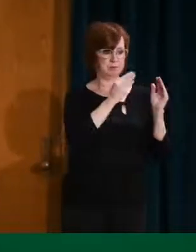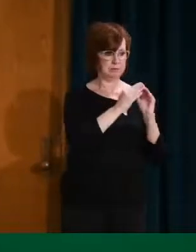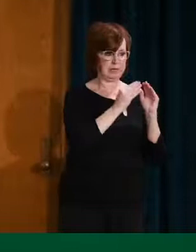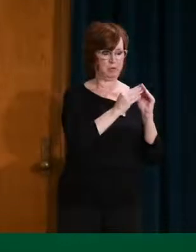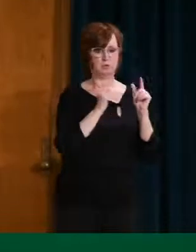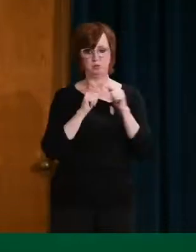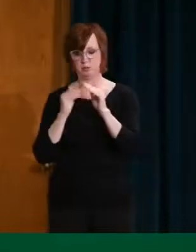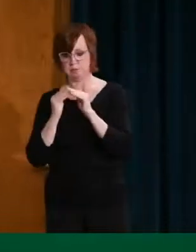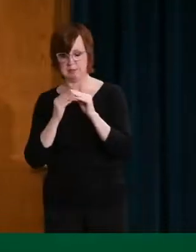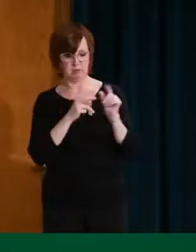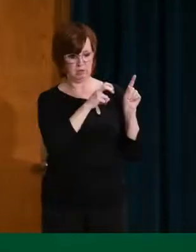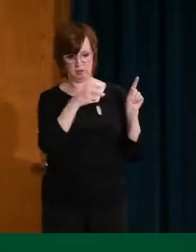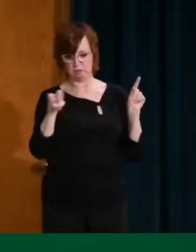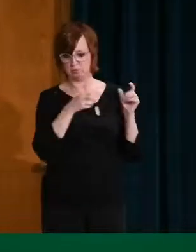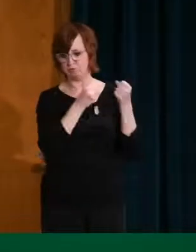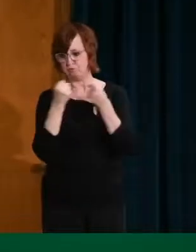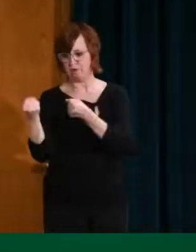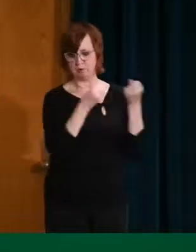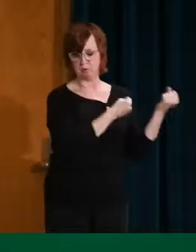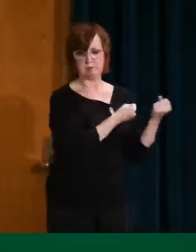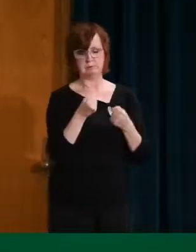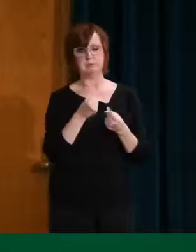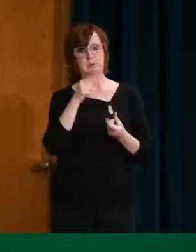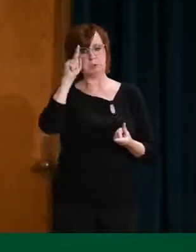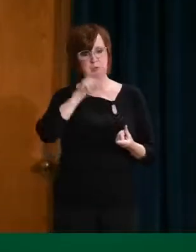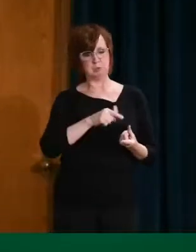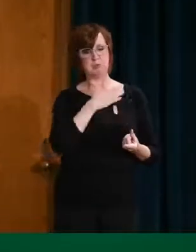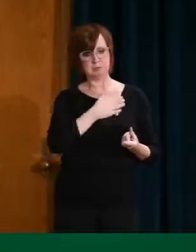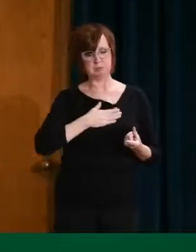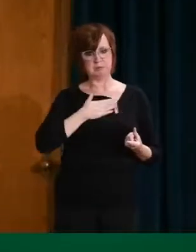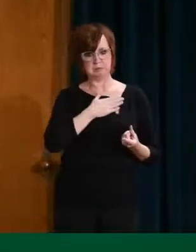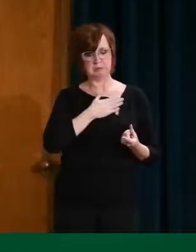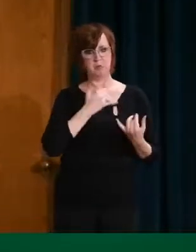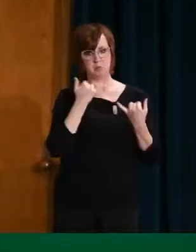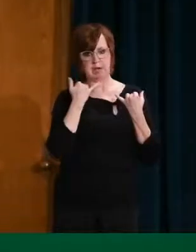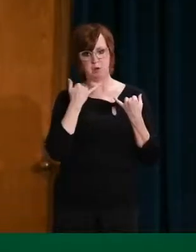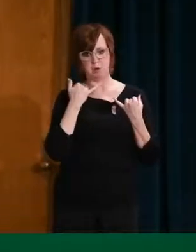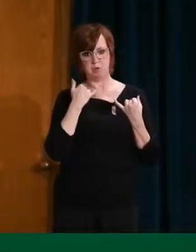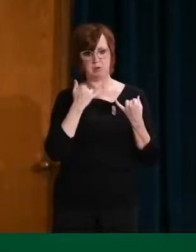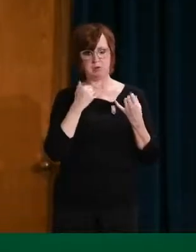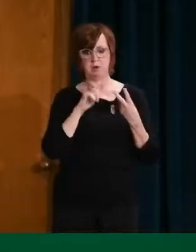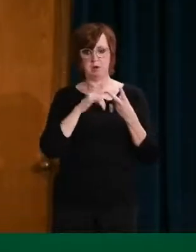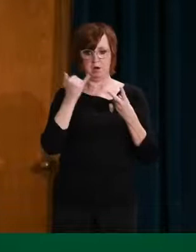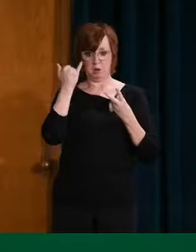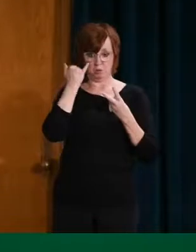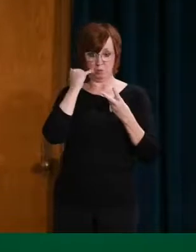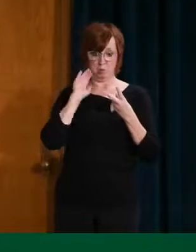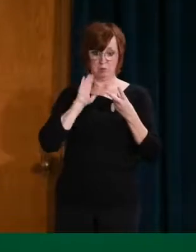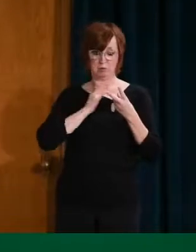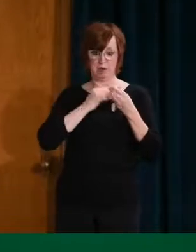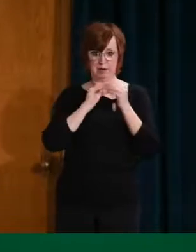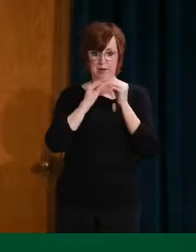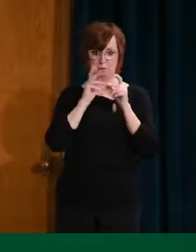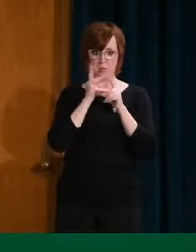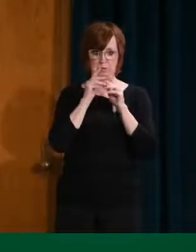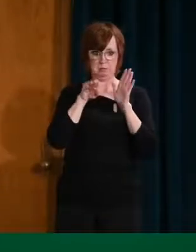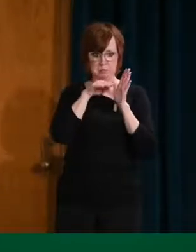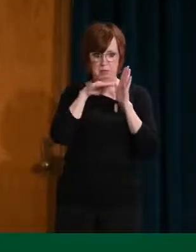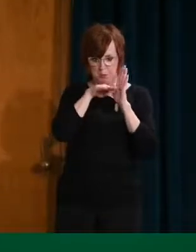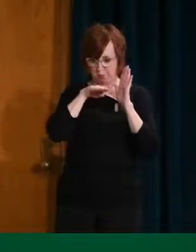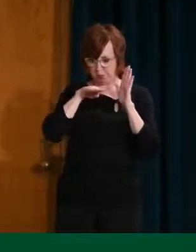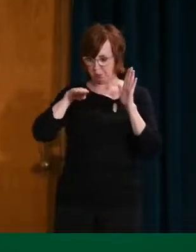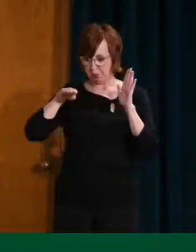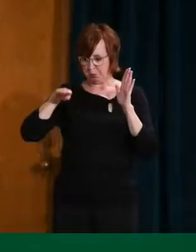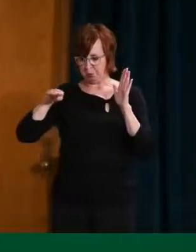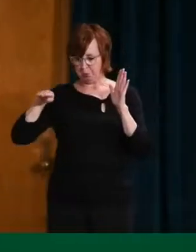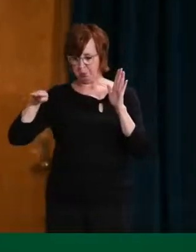now. Obviously, as time passes and if we remain relatively flat, that guidance may change. But